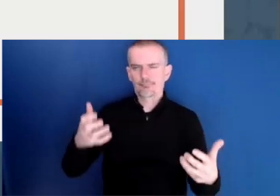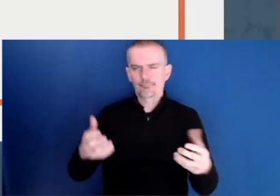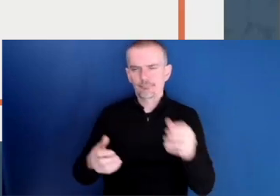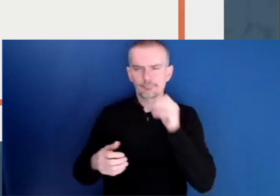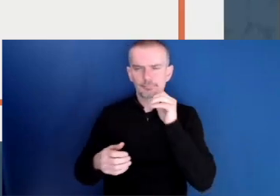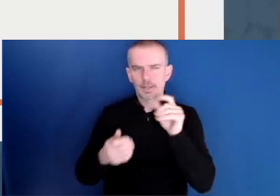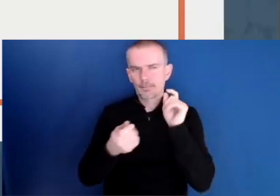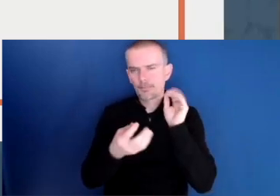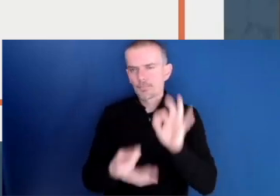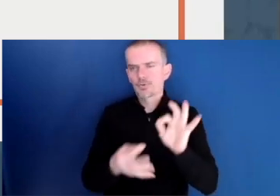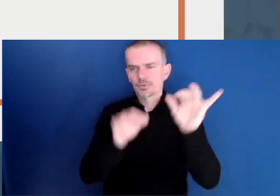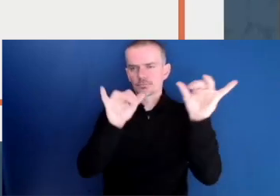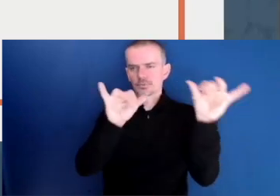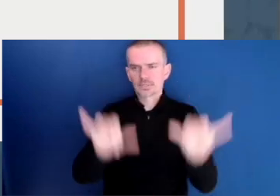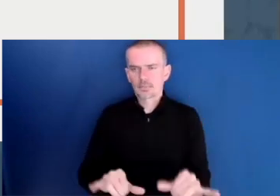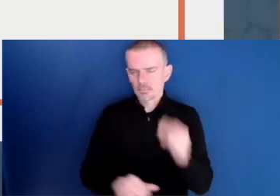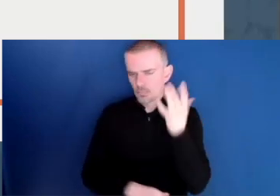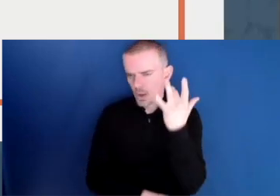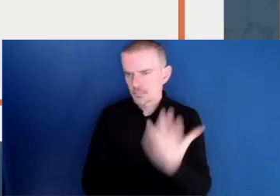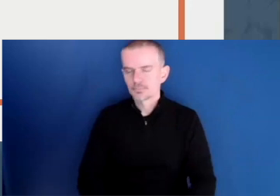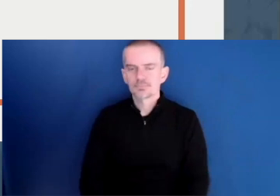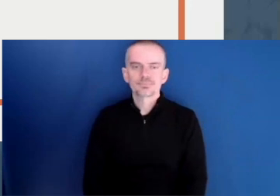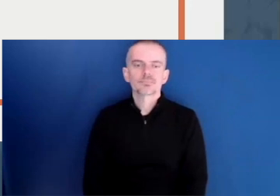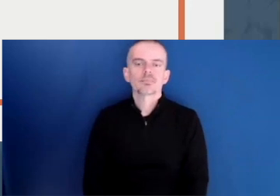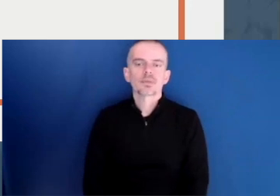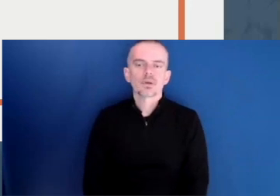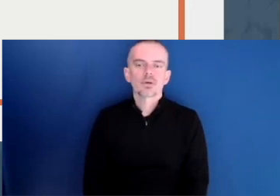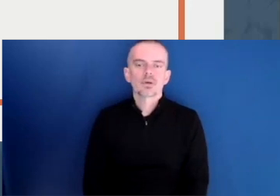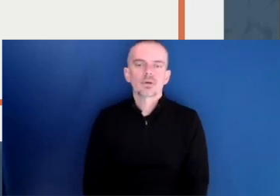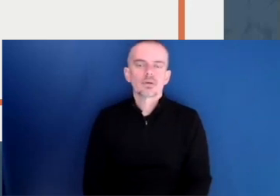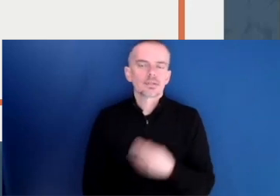I'm going to get a sip of water. Maybe drop some answers in the chat if you could.